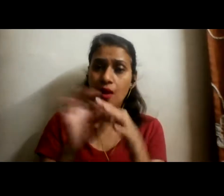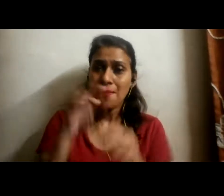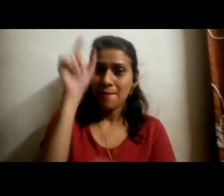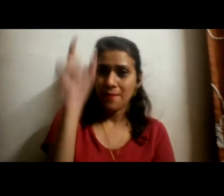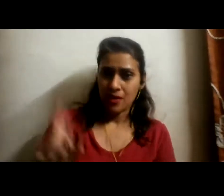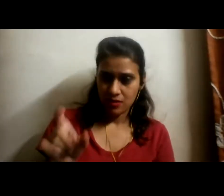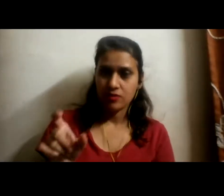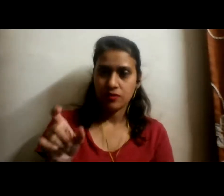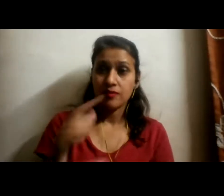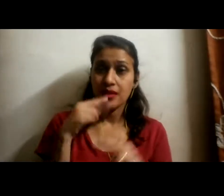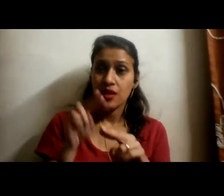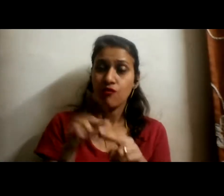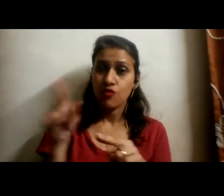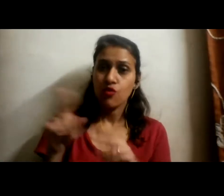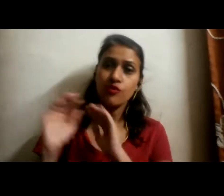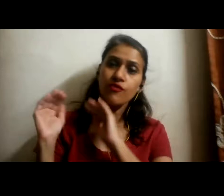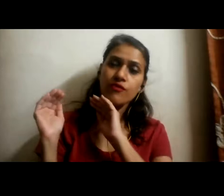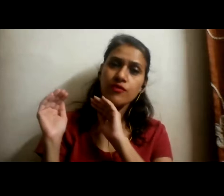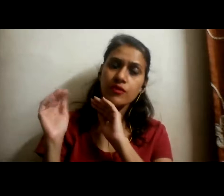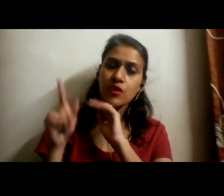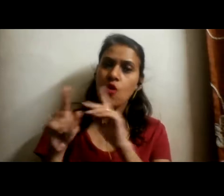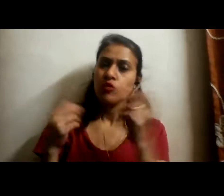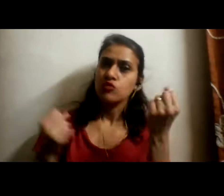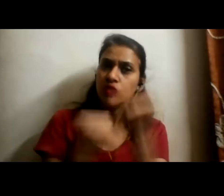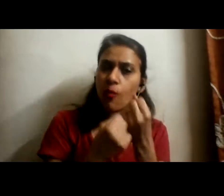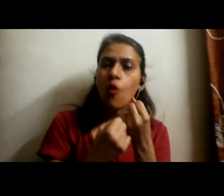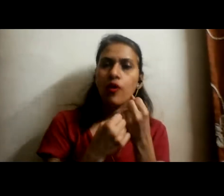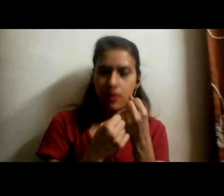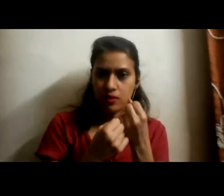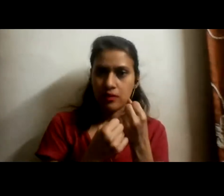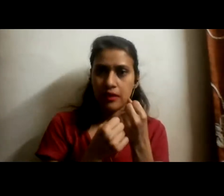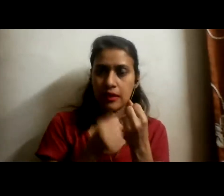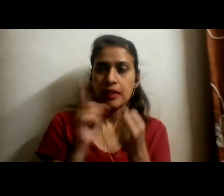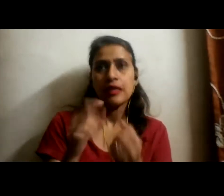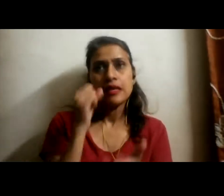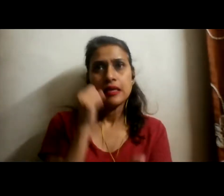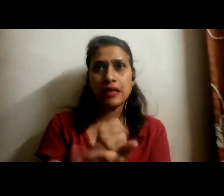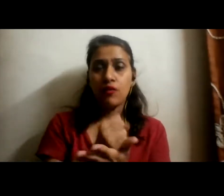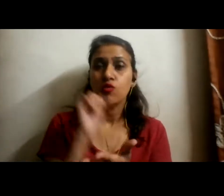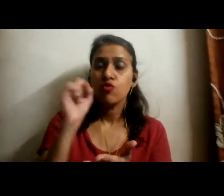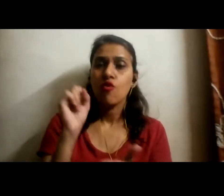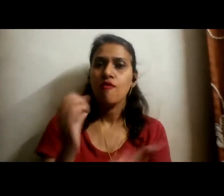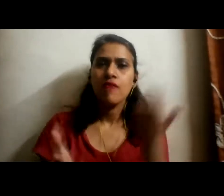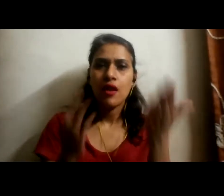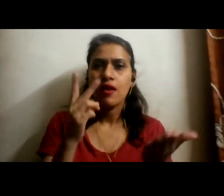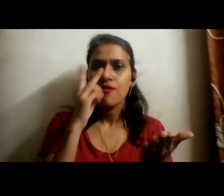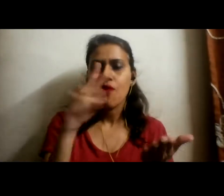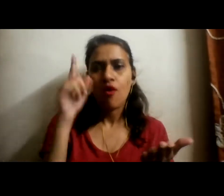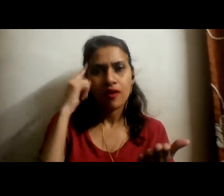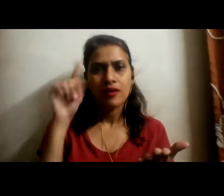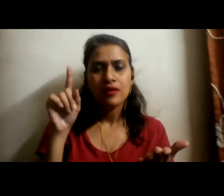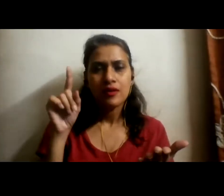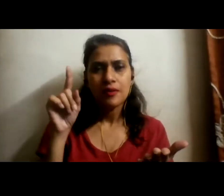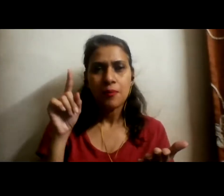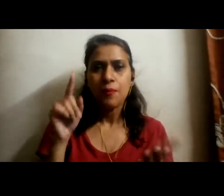If you are in favor of the majority judgment, then definitely your weightage will be for the majority judgment. But